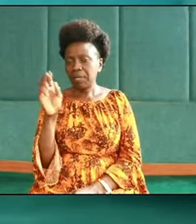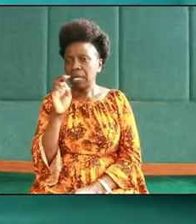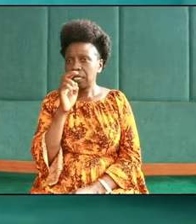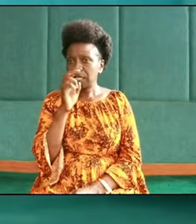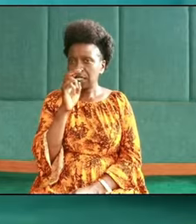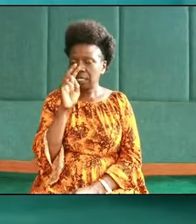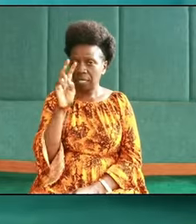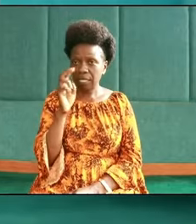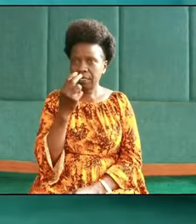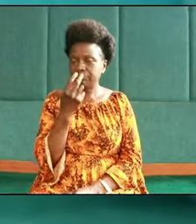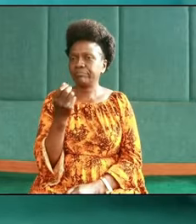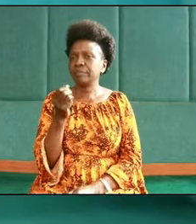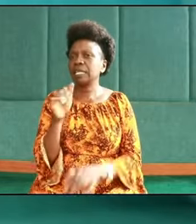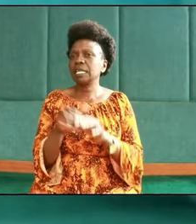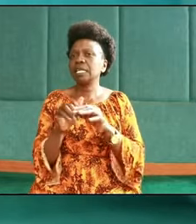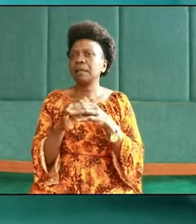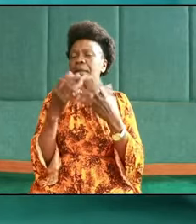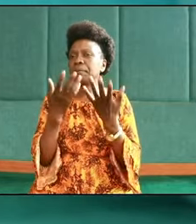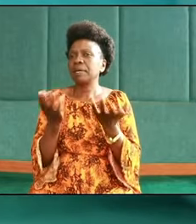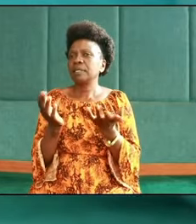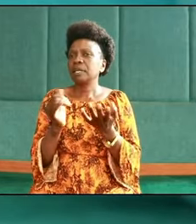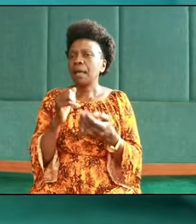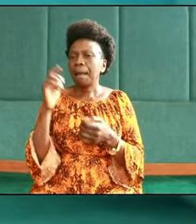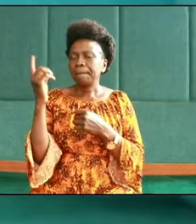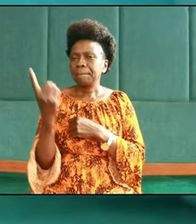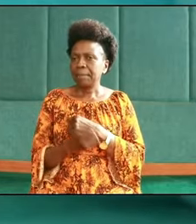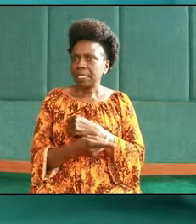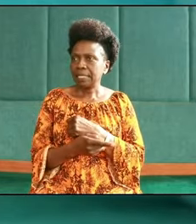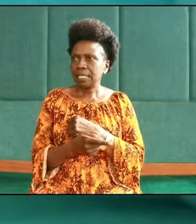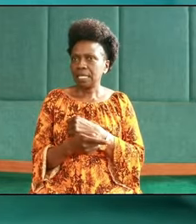seen that inasmuch as I punish,